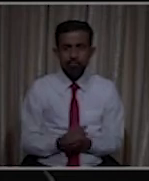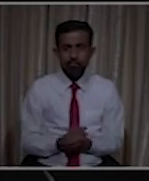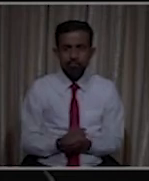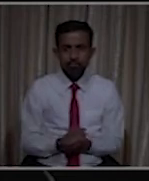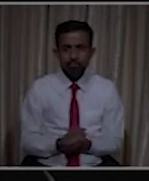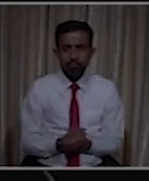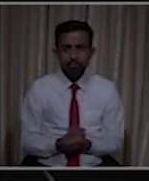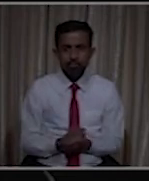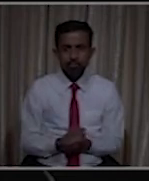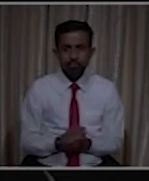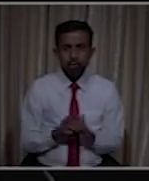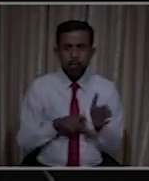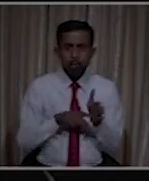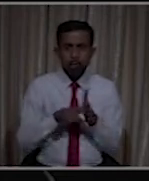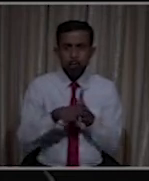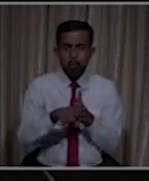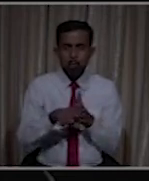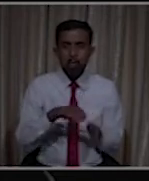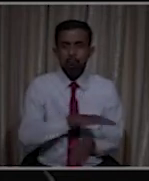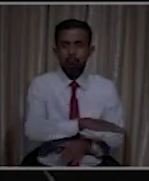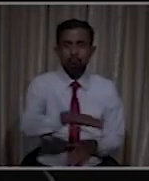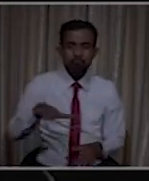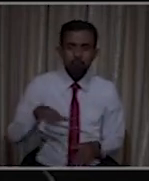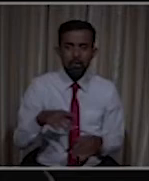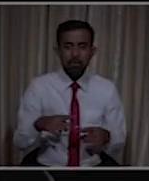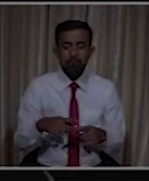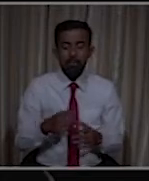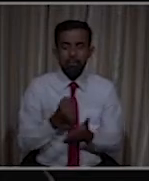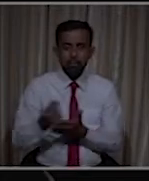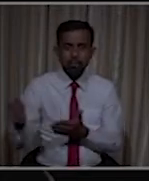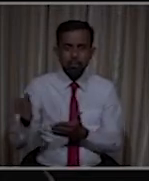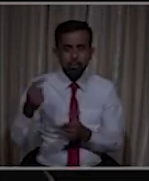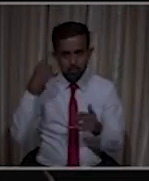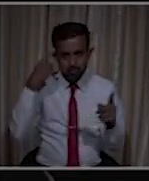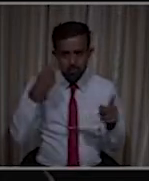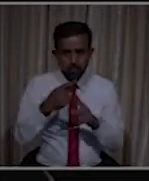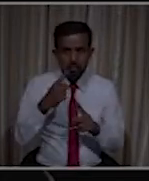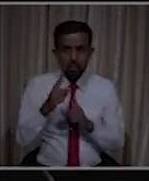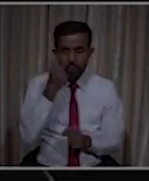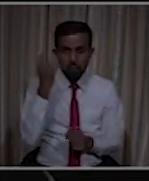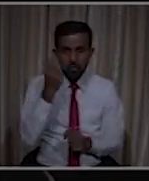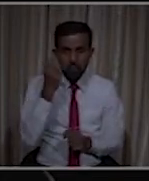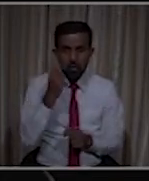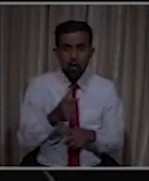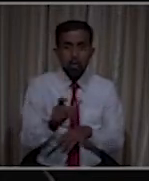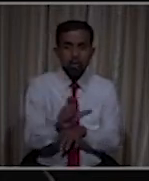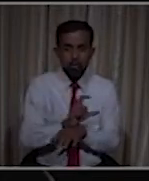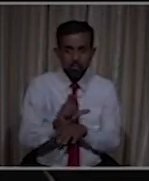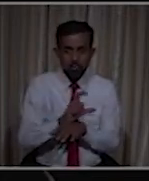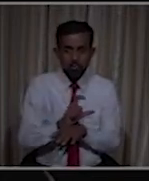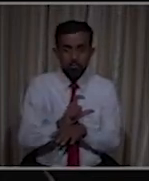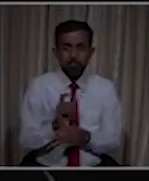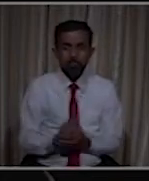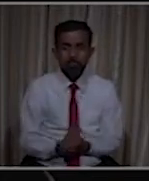province, as if only the eastern province has archaeological sites which are in danger of being encroached. And that particular